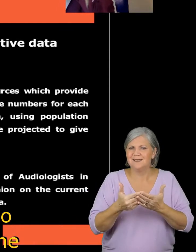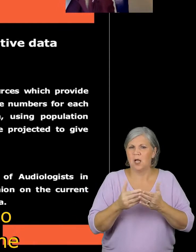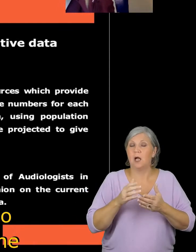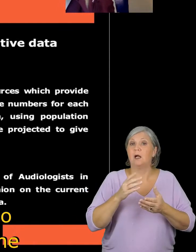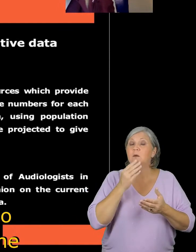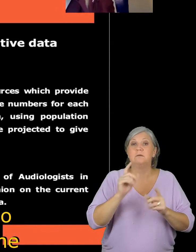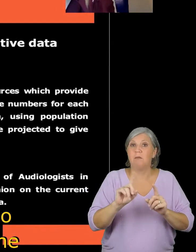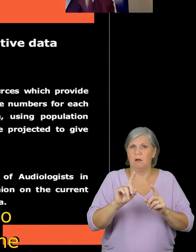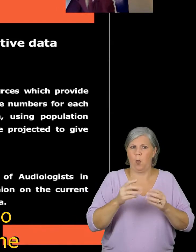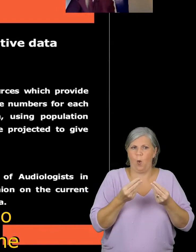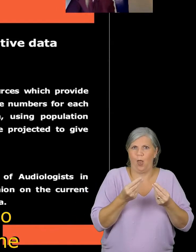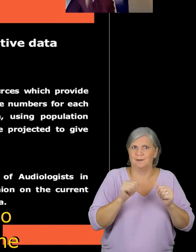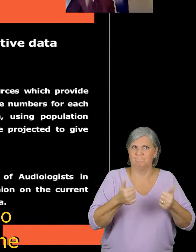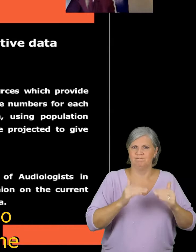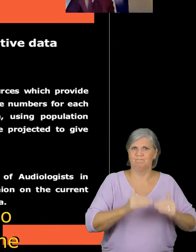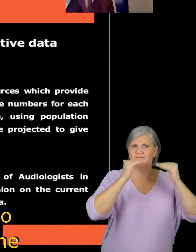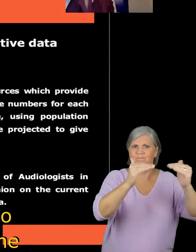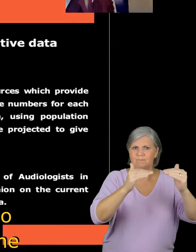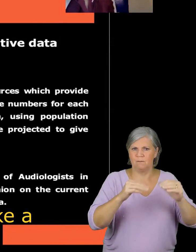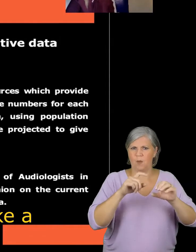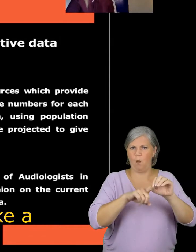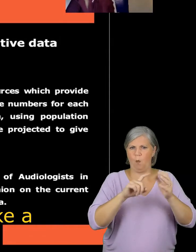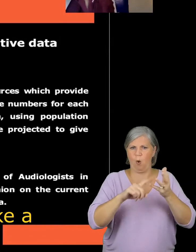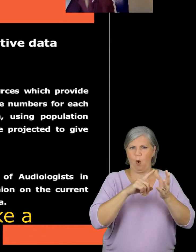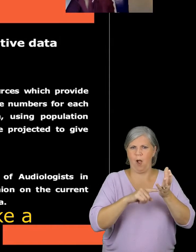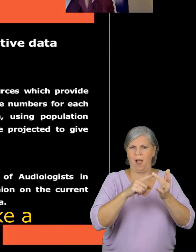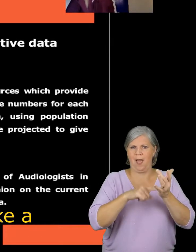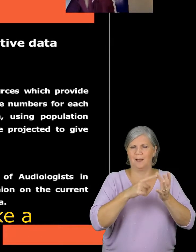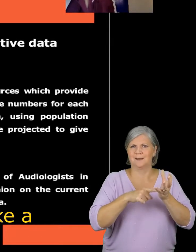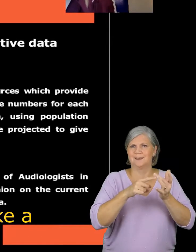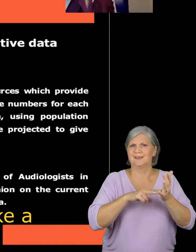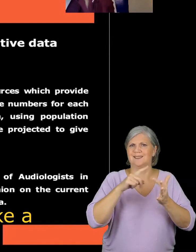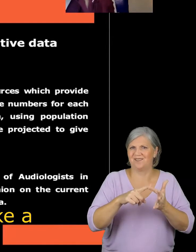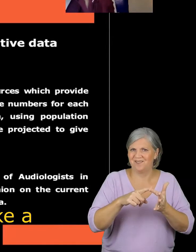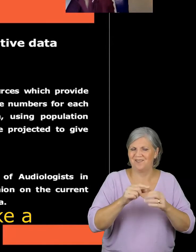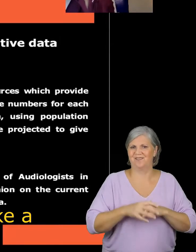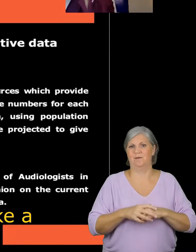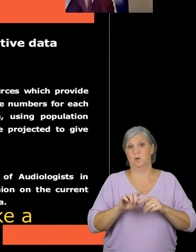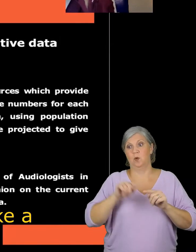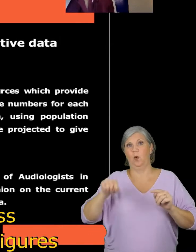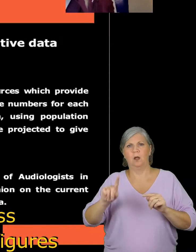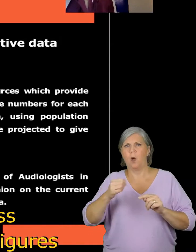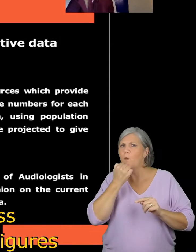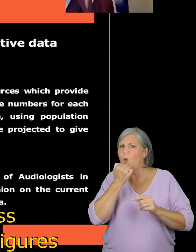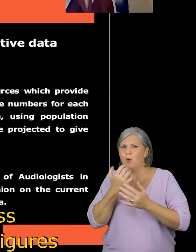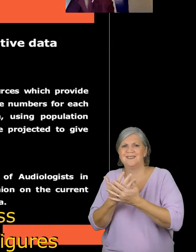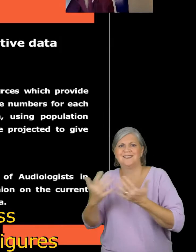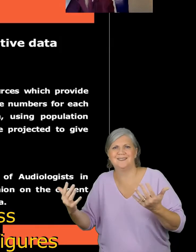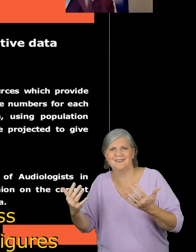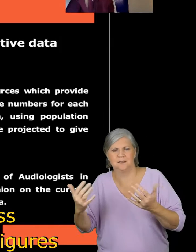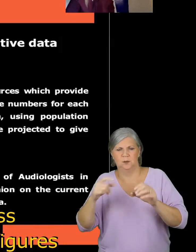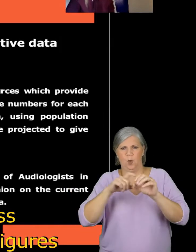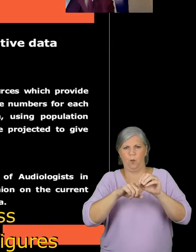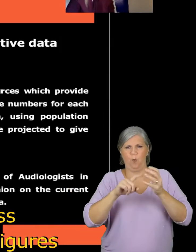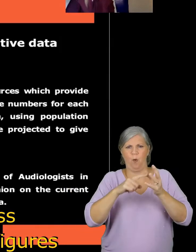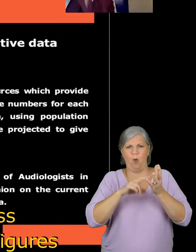2 parts. In the first part, the intention was to undertake a search for sources which provide statistics on